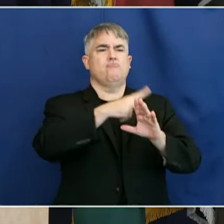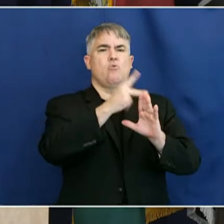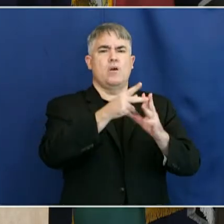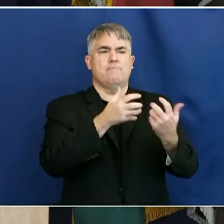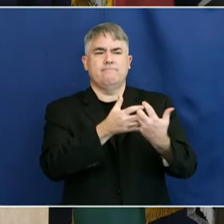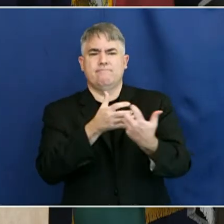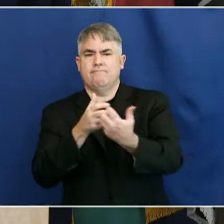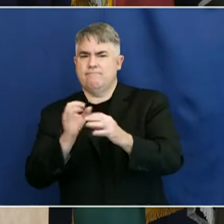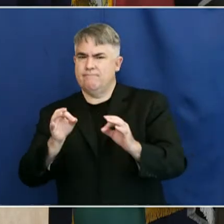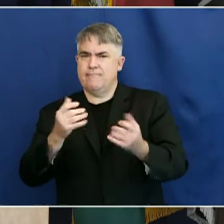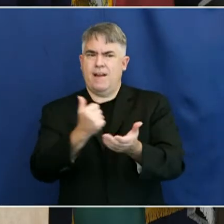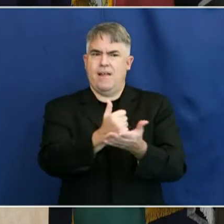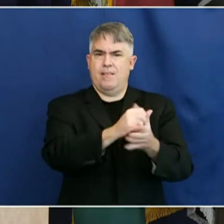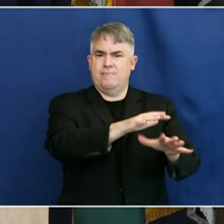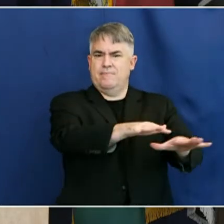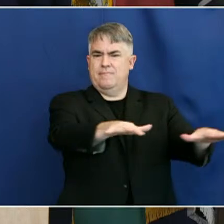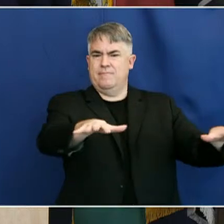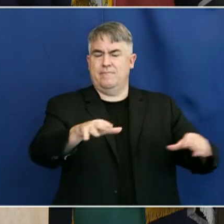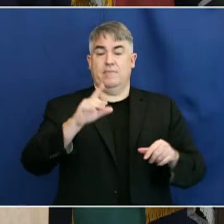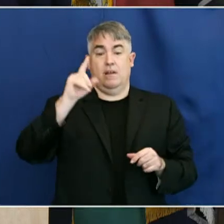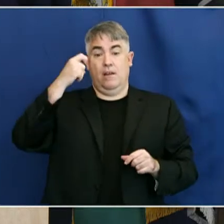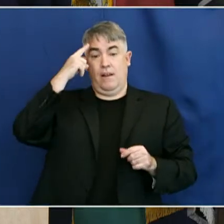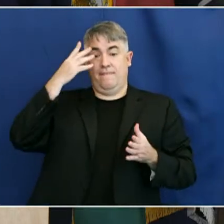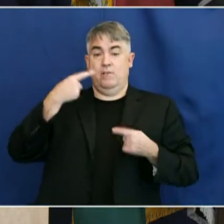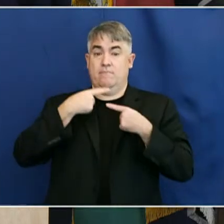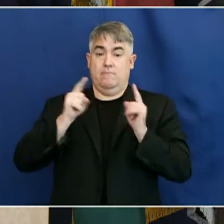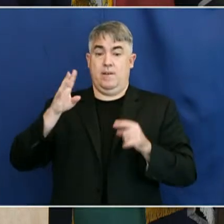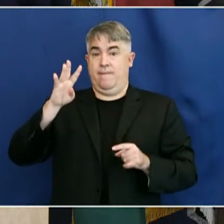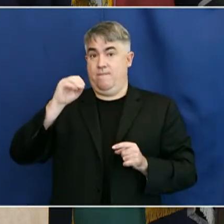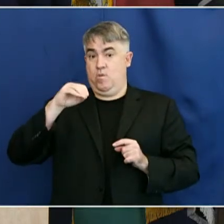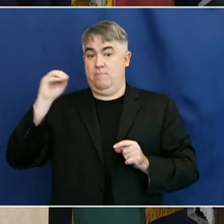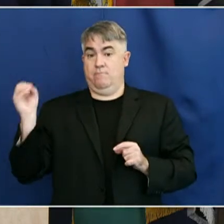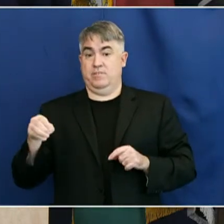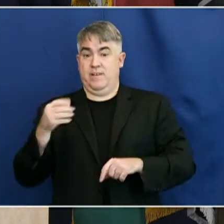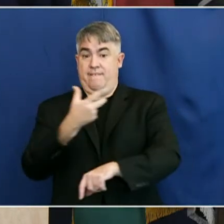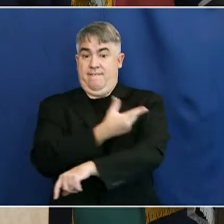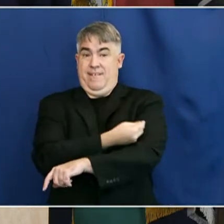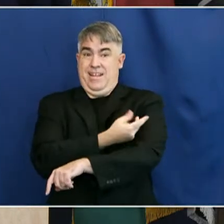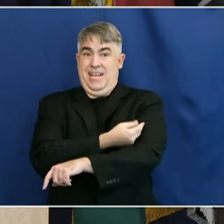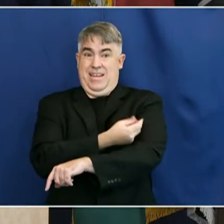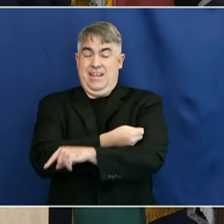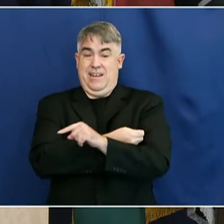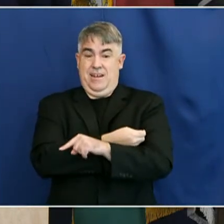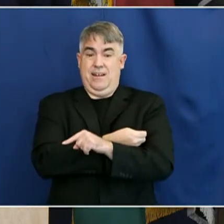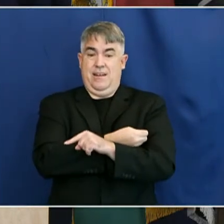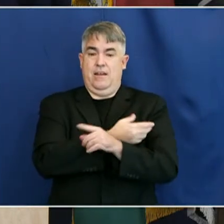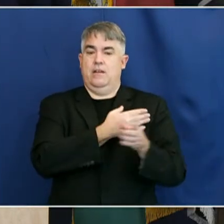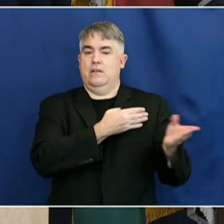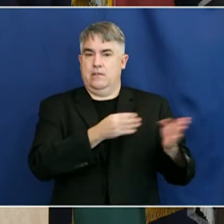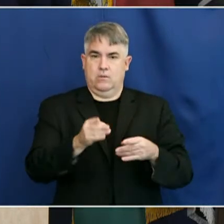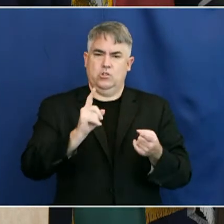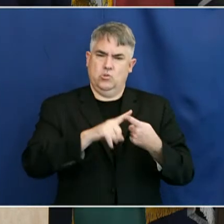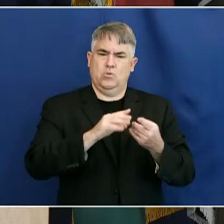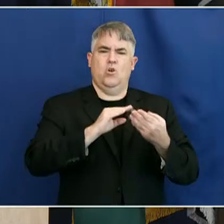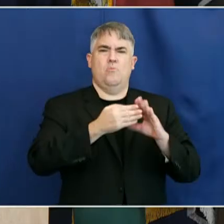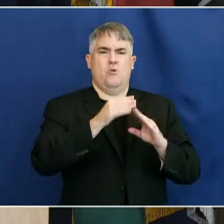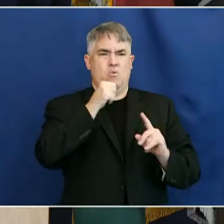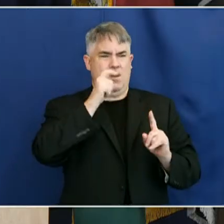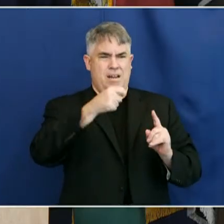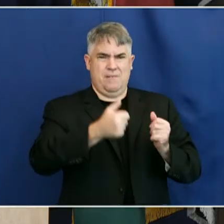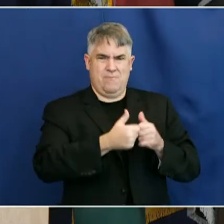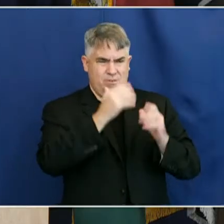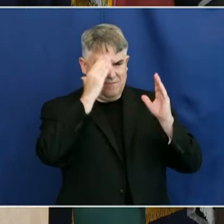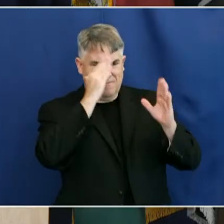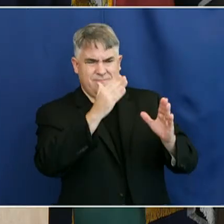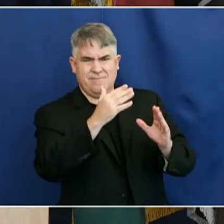governor announced last week that 40% of COVID vaccine doses were going to be allocated to the hardest hit communities, we were able to identify